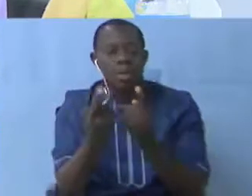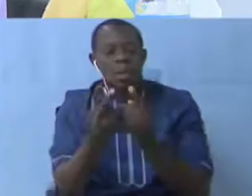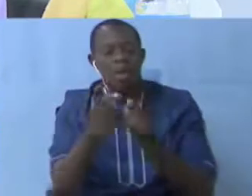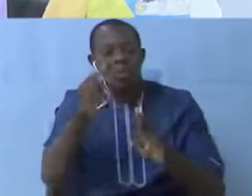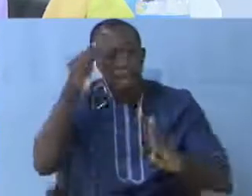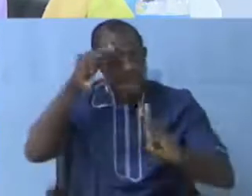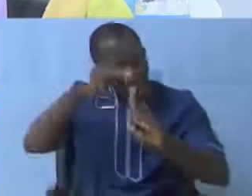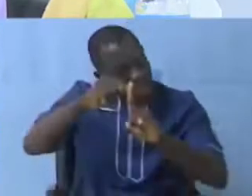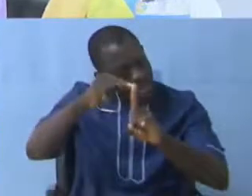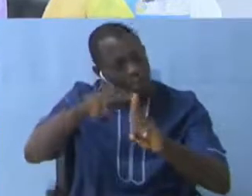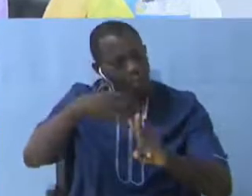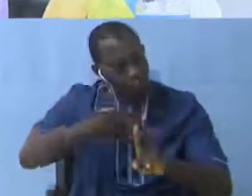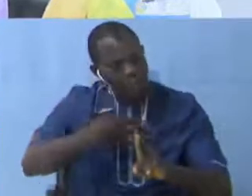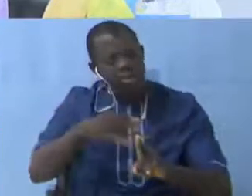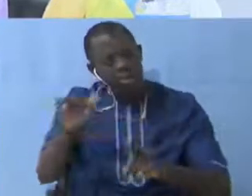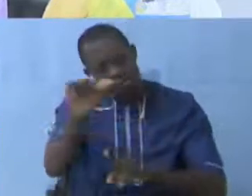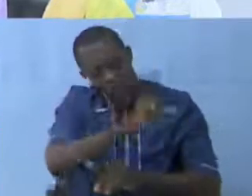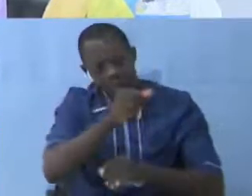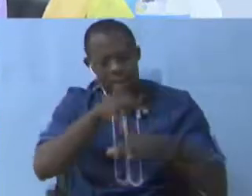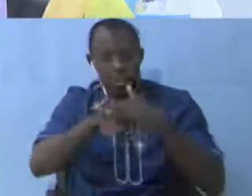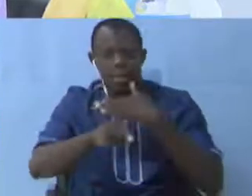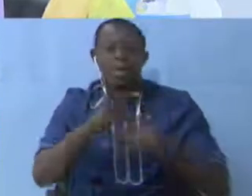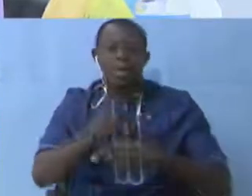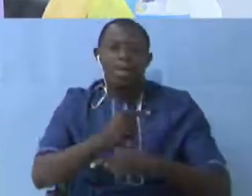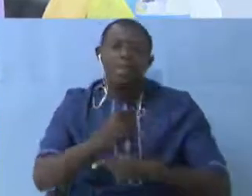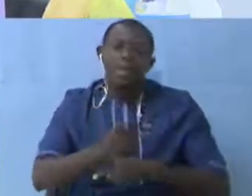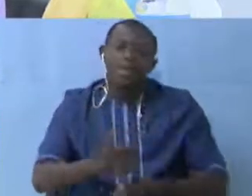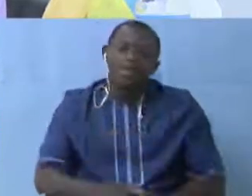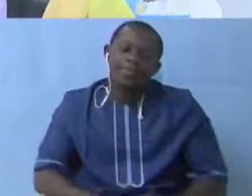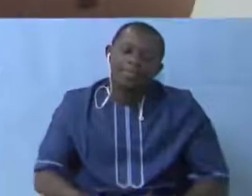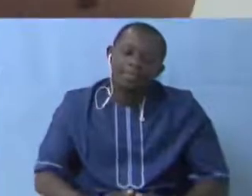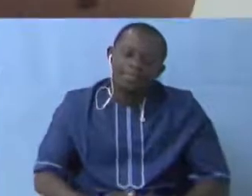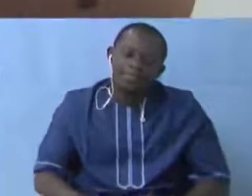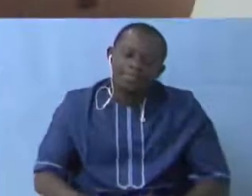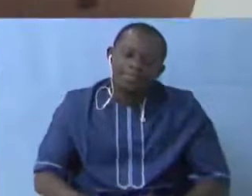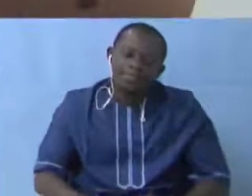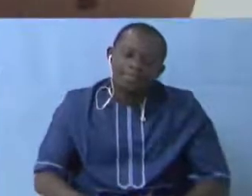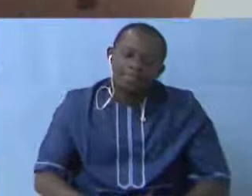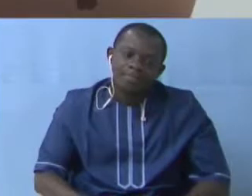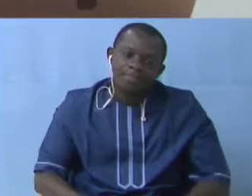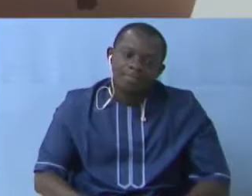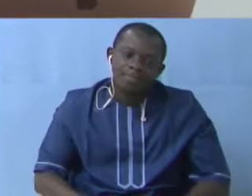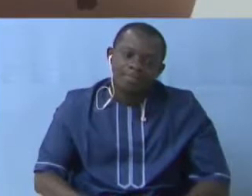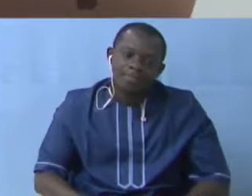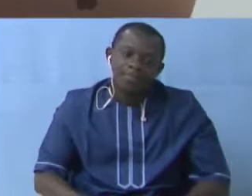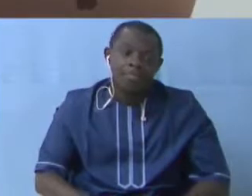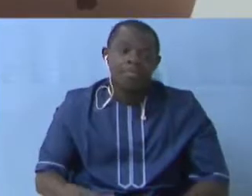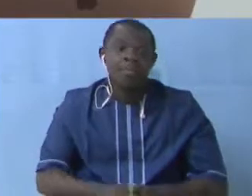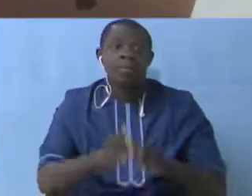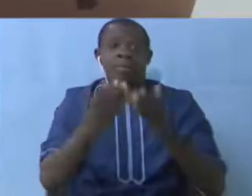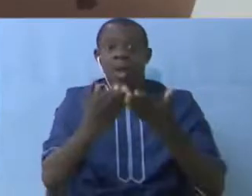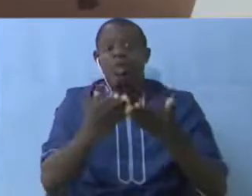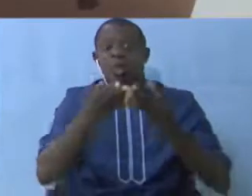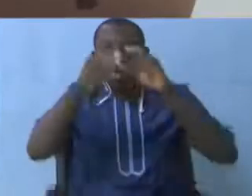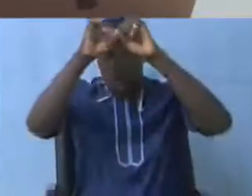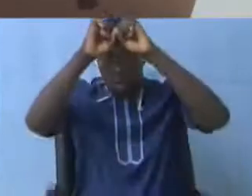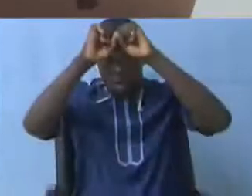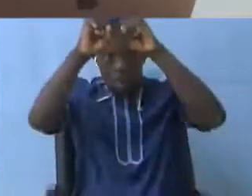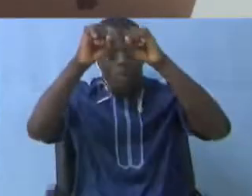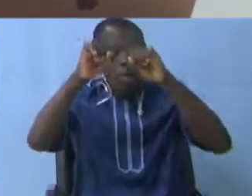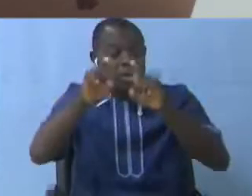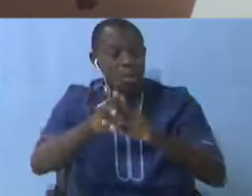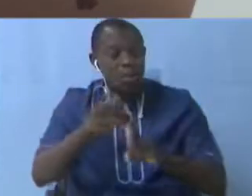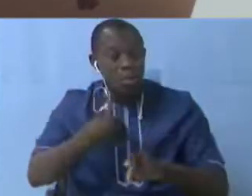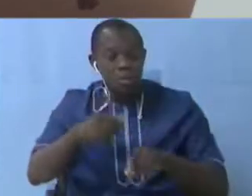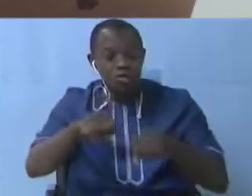mooy pour mu ñëwaat ci réewi Gambia. So now at this point, the government was not only violating the rights of people who were